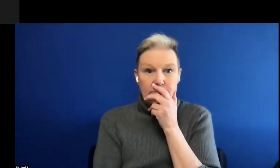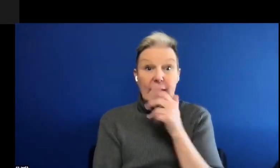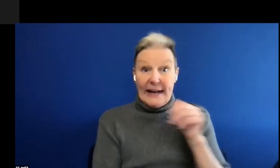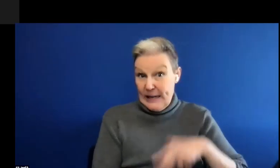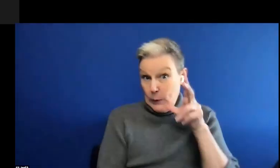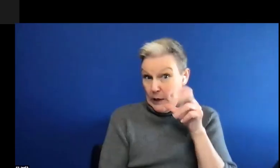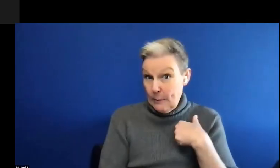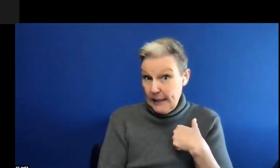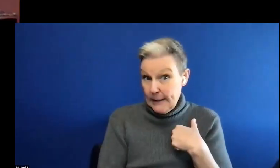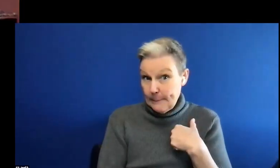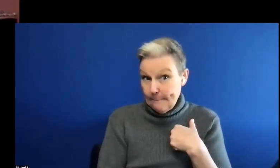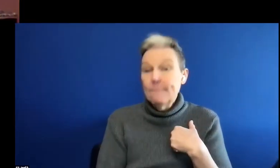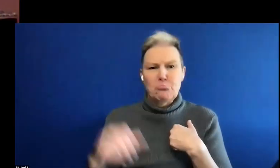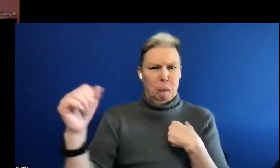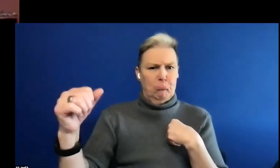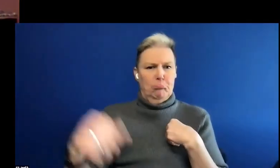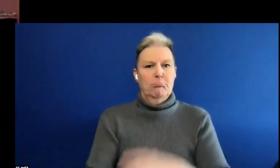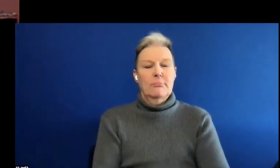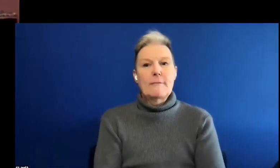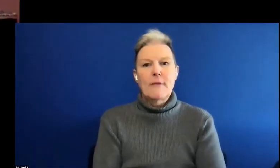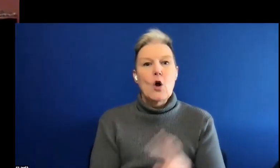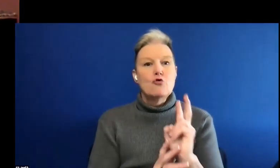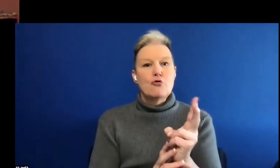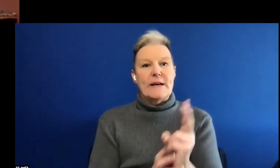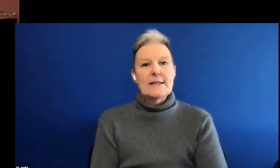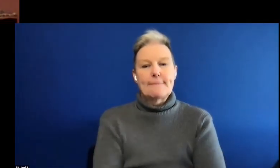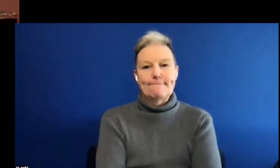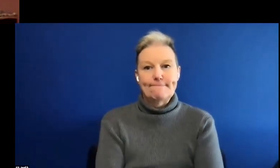Can y'all hear me? Yes, you have 2 minutes.